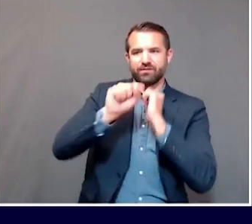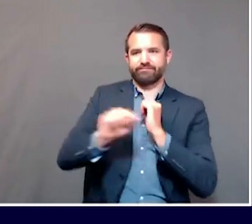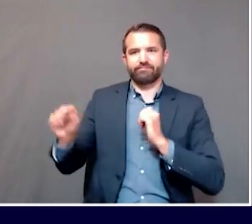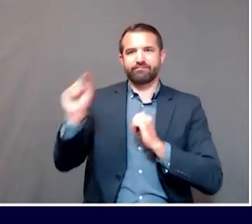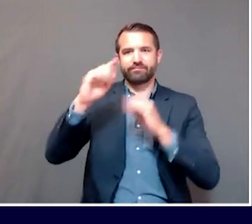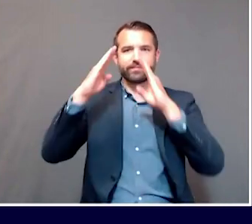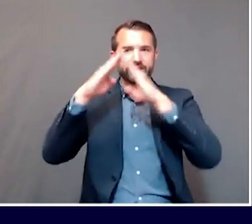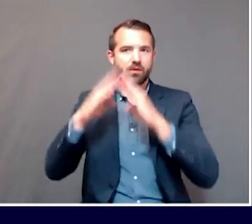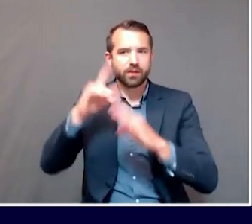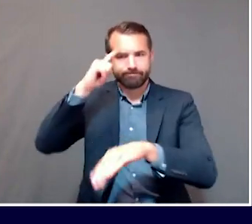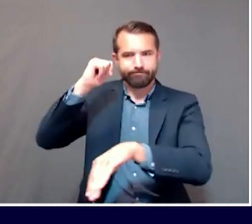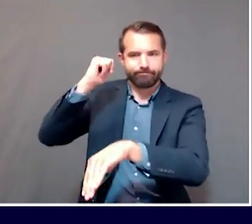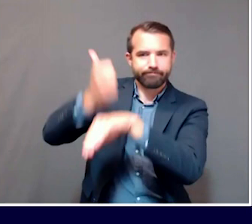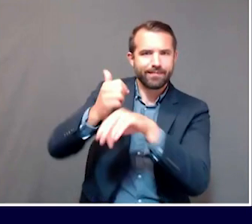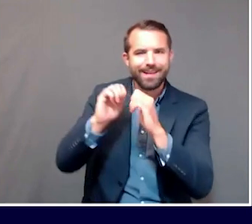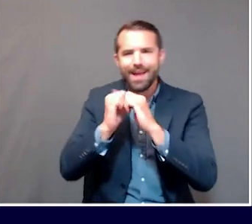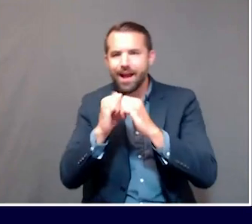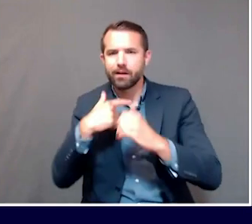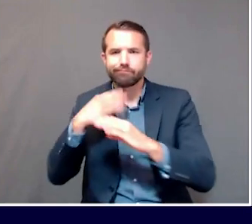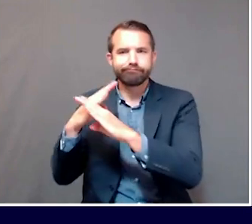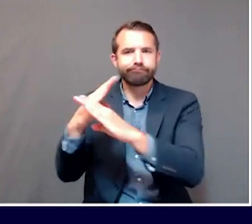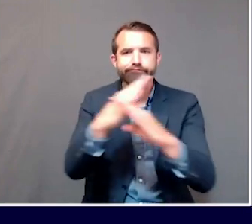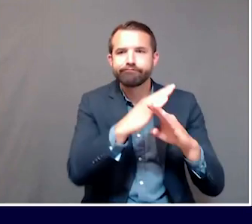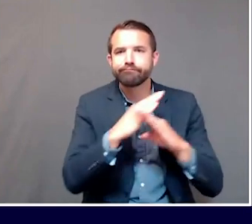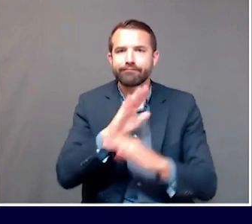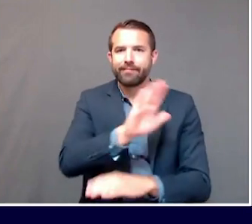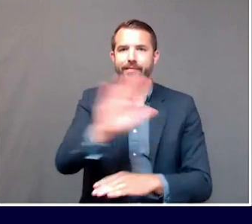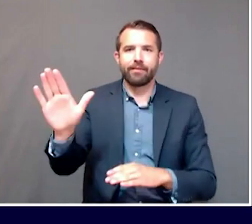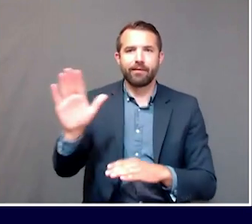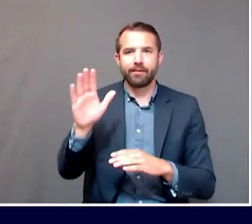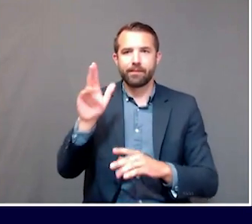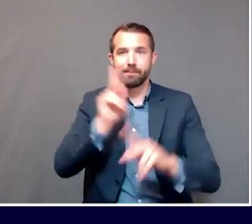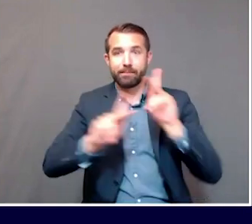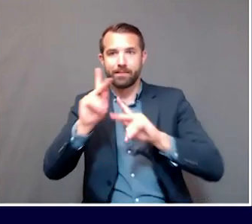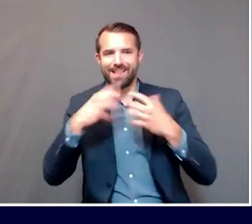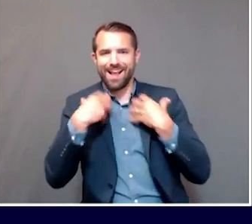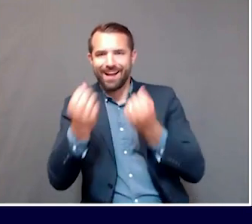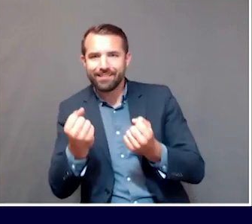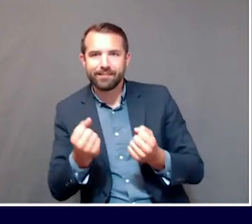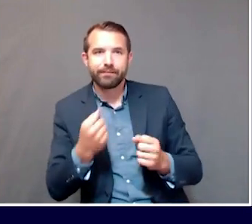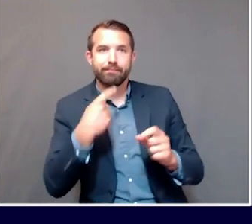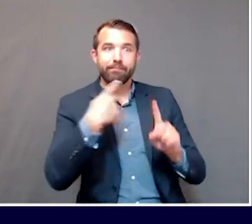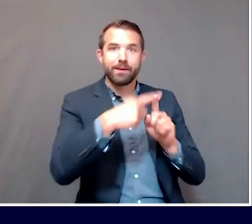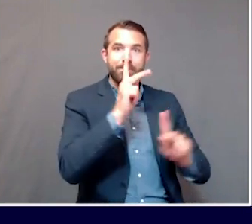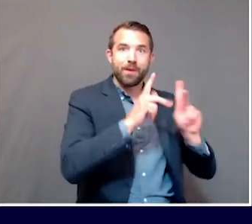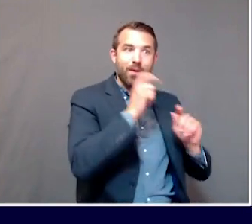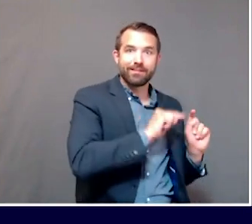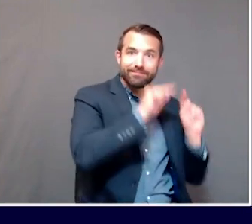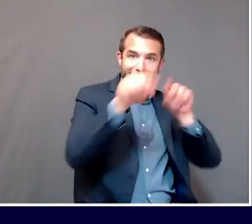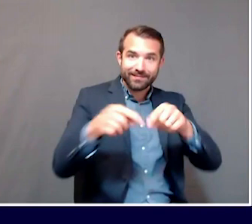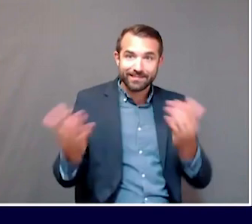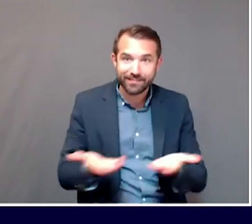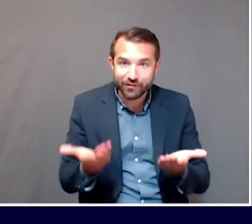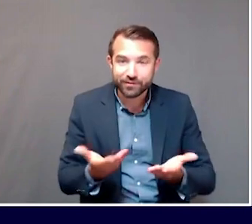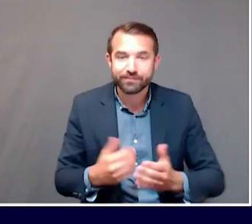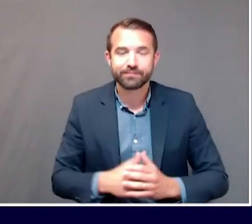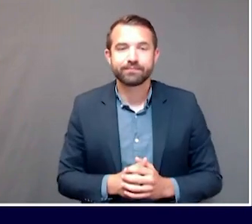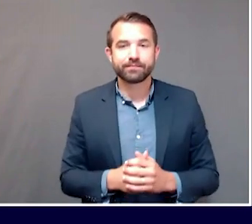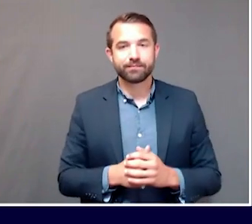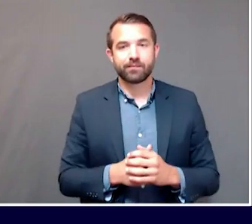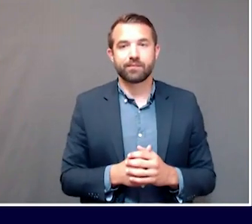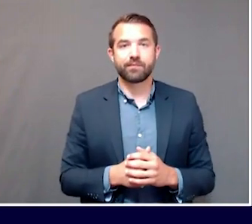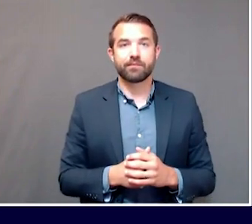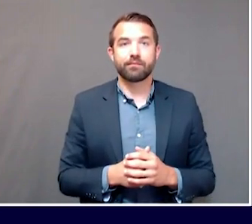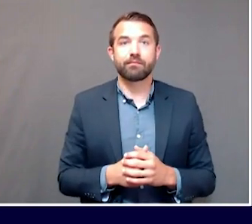residents, staff, and visitors alike. You know, we're seeing record high case counts in other states like Texas